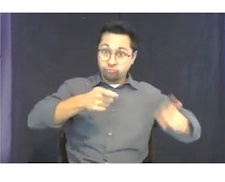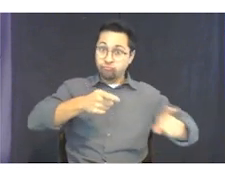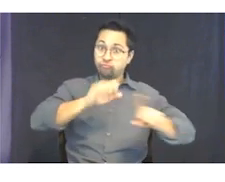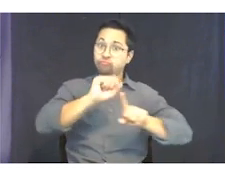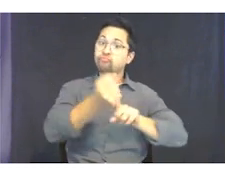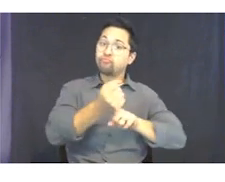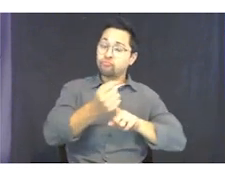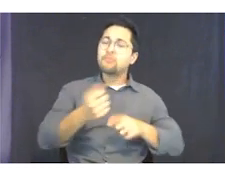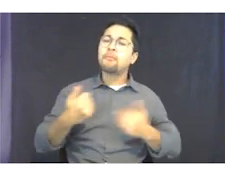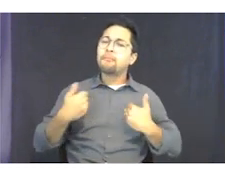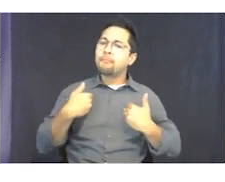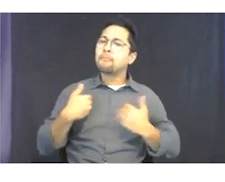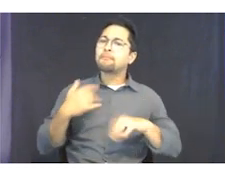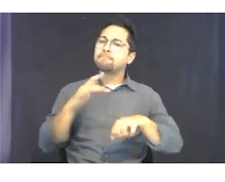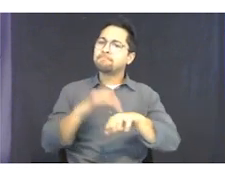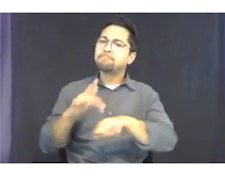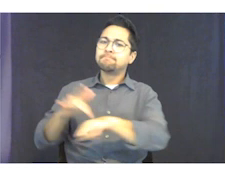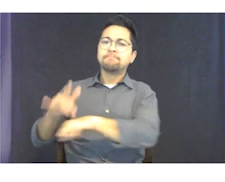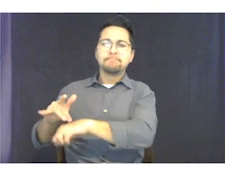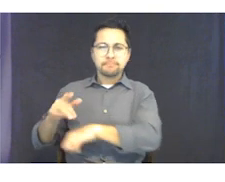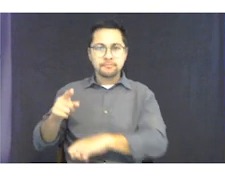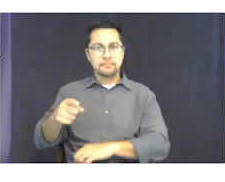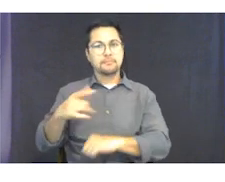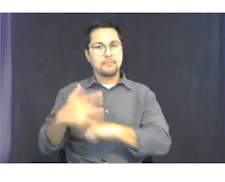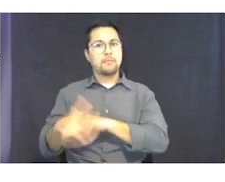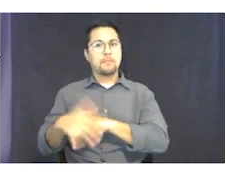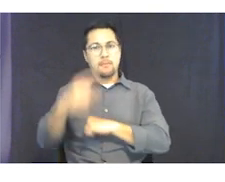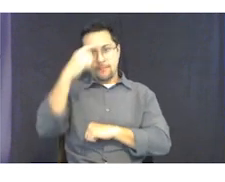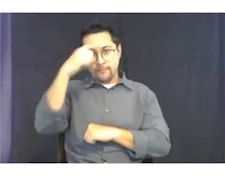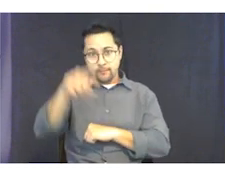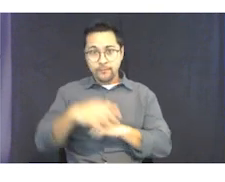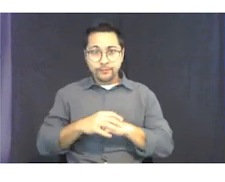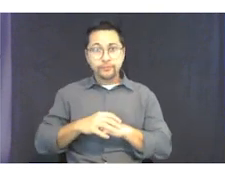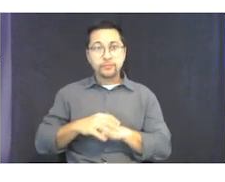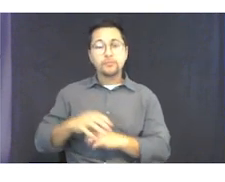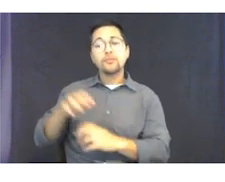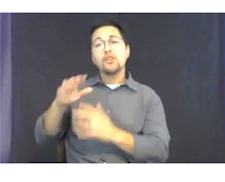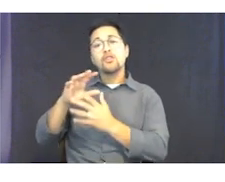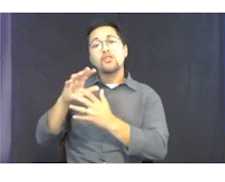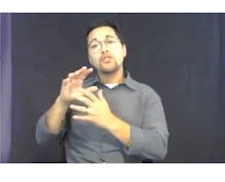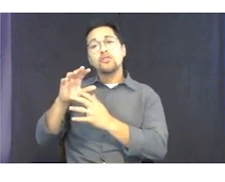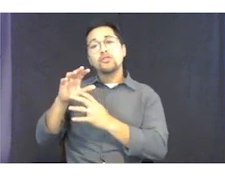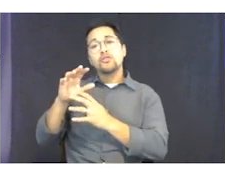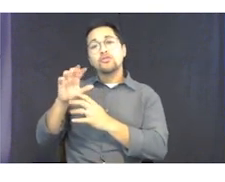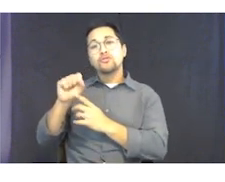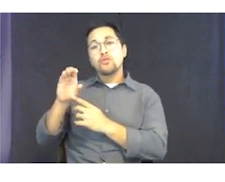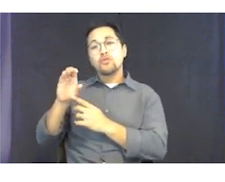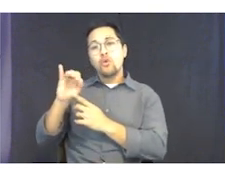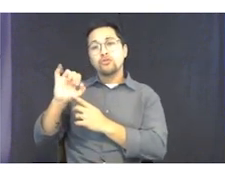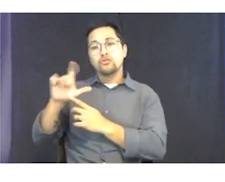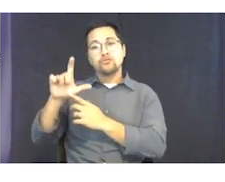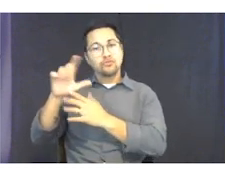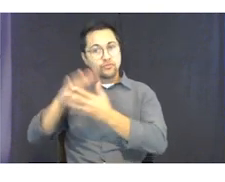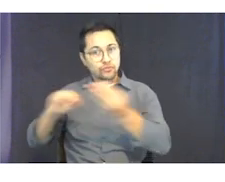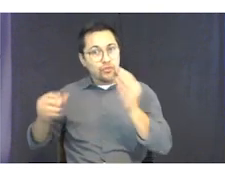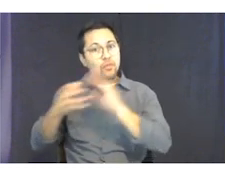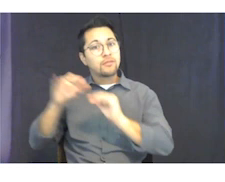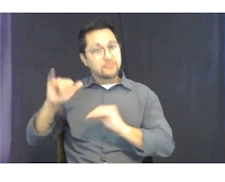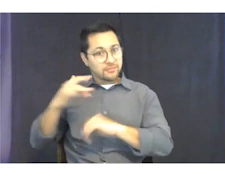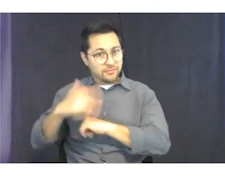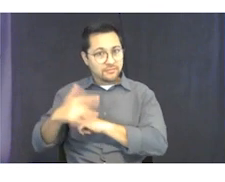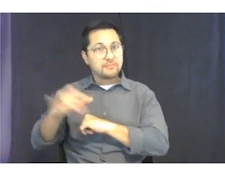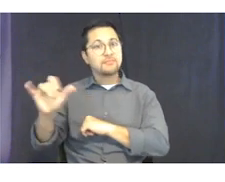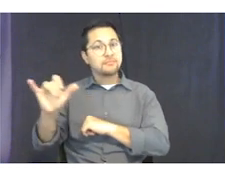of resources that are available to you. Social stories is a big thing too. So instead of just giving